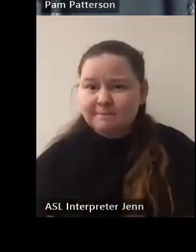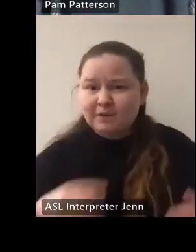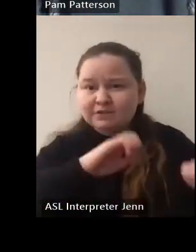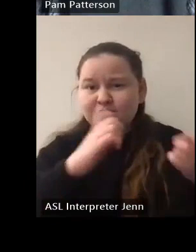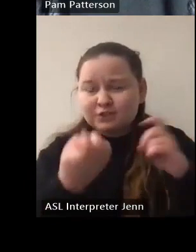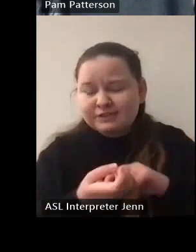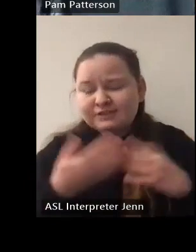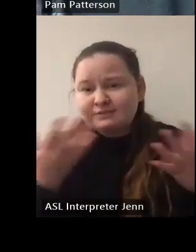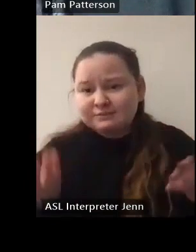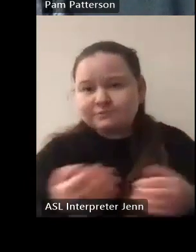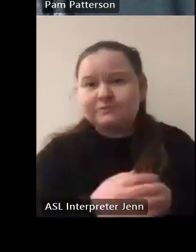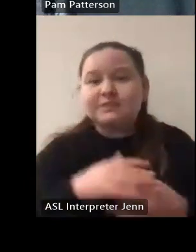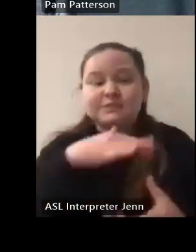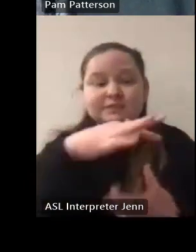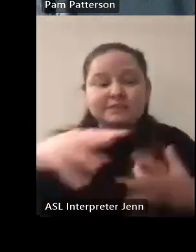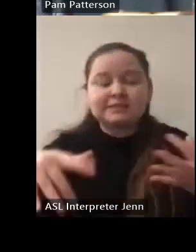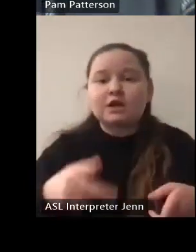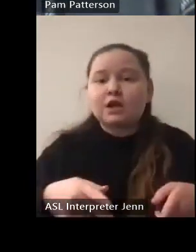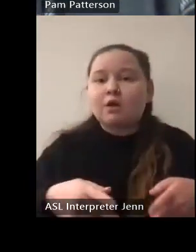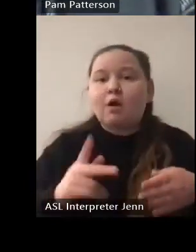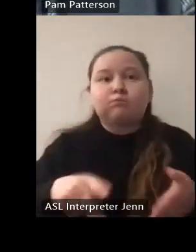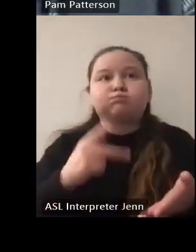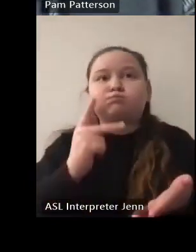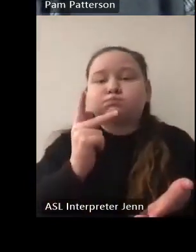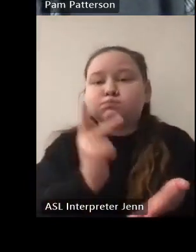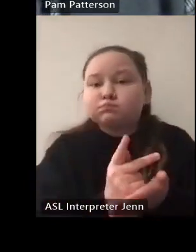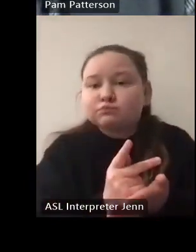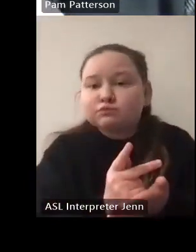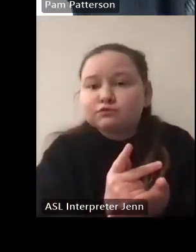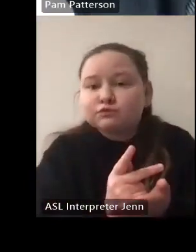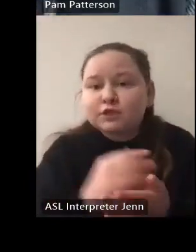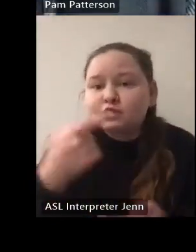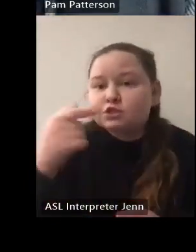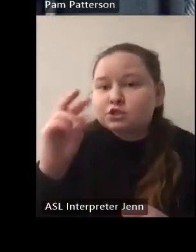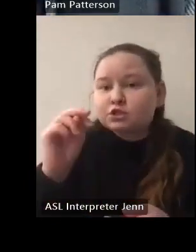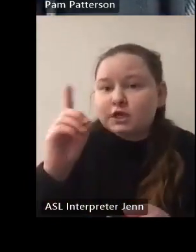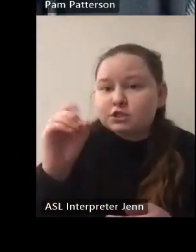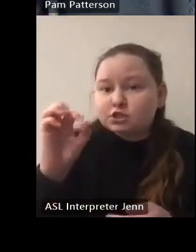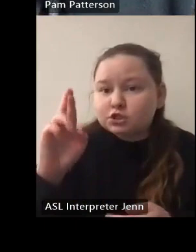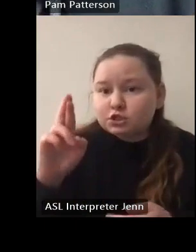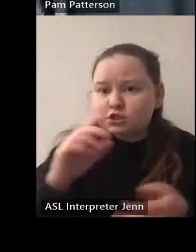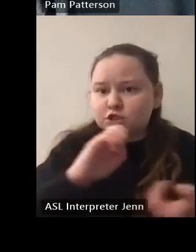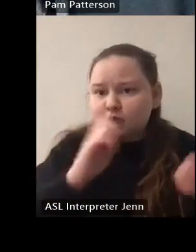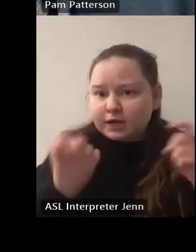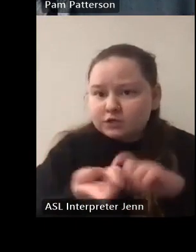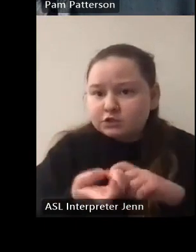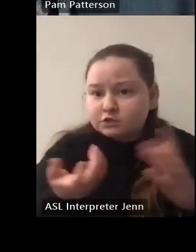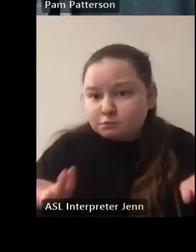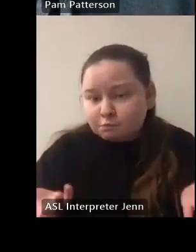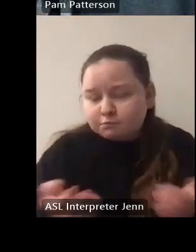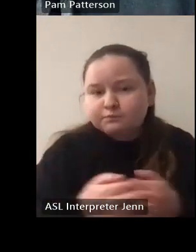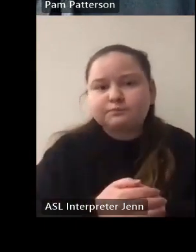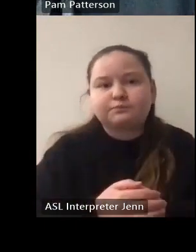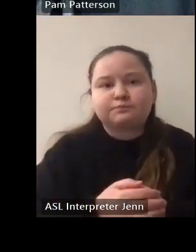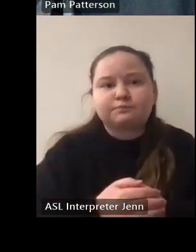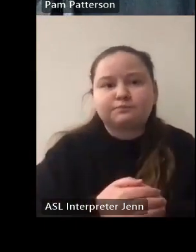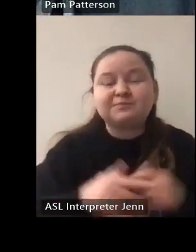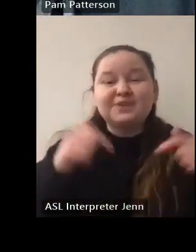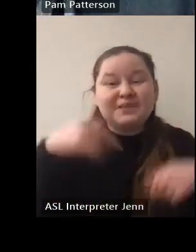reassignment? Must this choice then be necessarily viewed as some masochistic deviance? It's a provocative